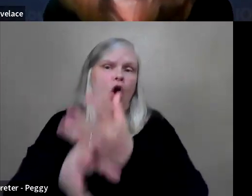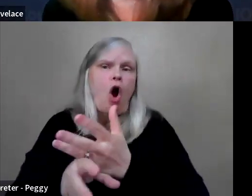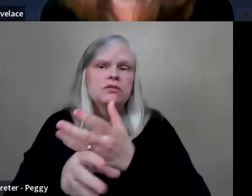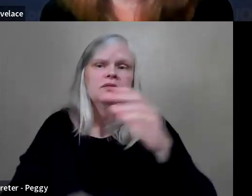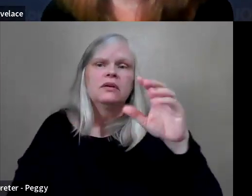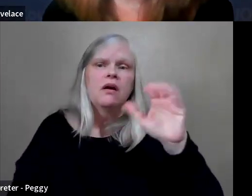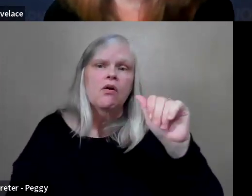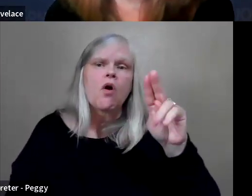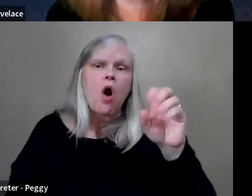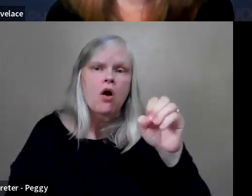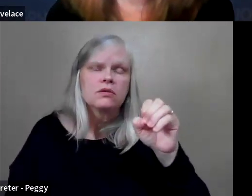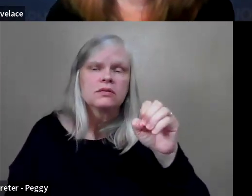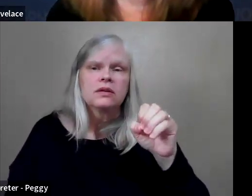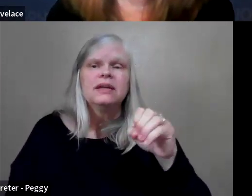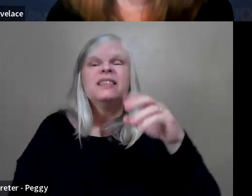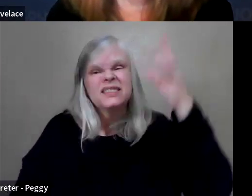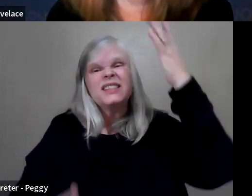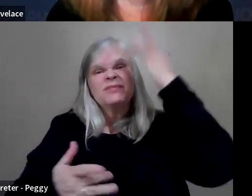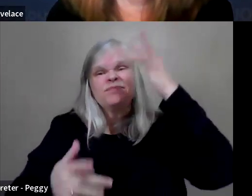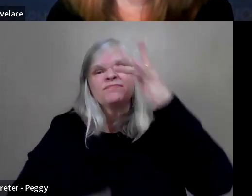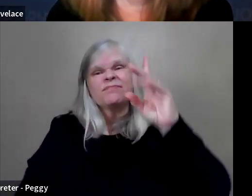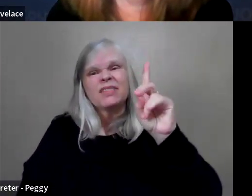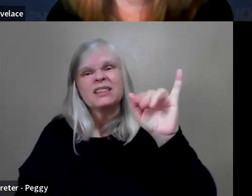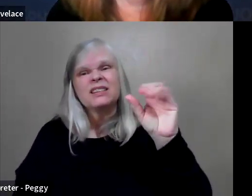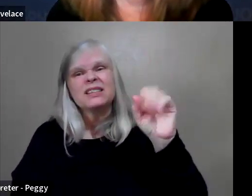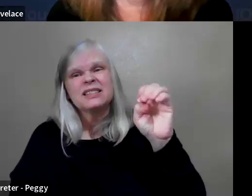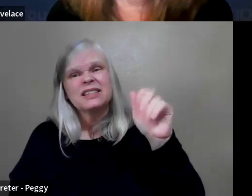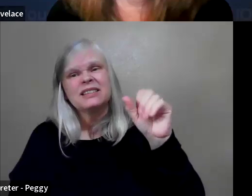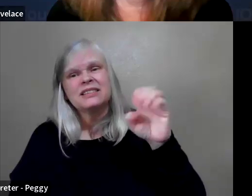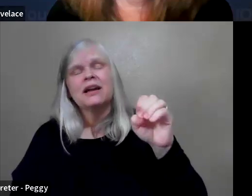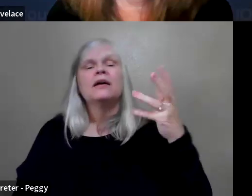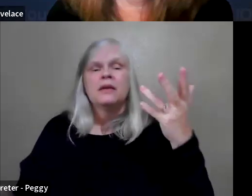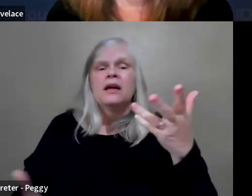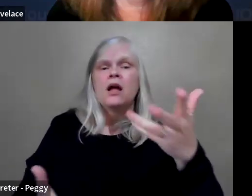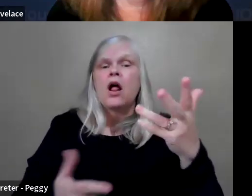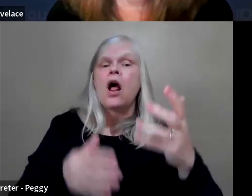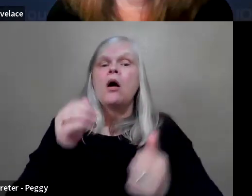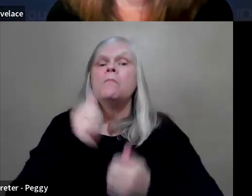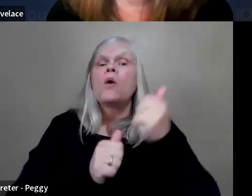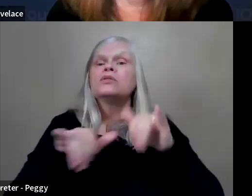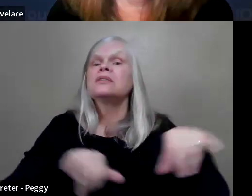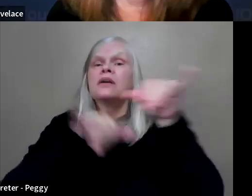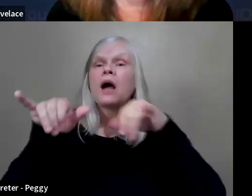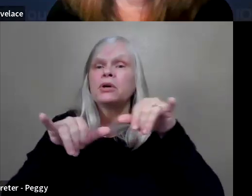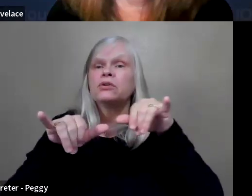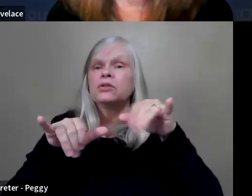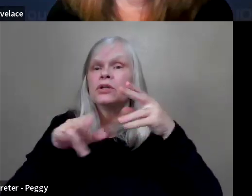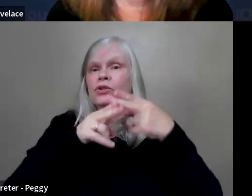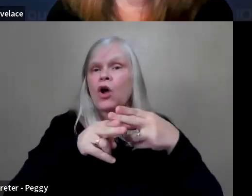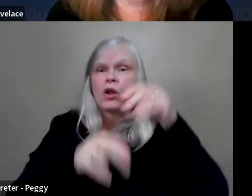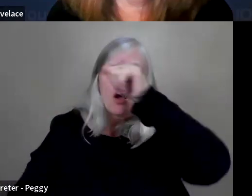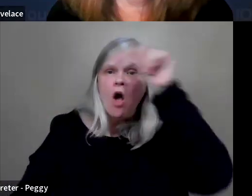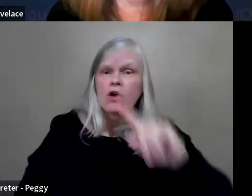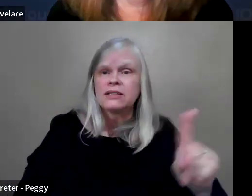So oftentimes it's a disease, and the most common form or cause of dementia symptoms is Alzheimer's